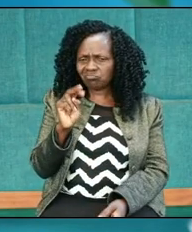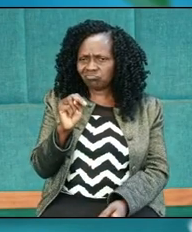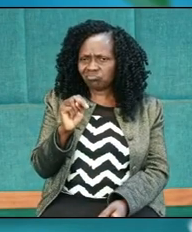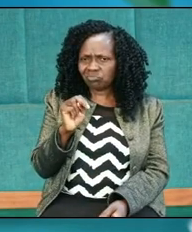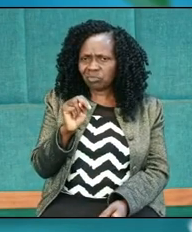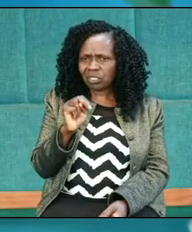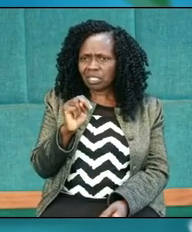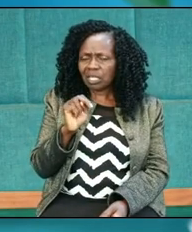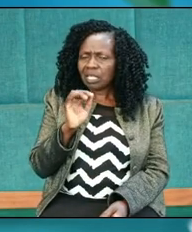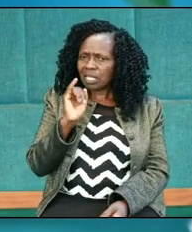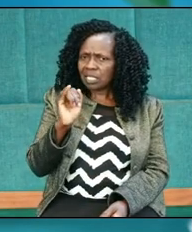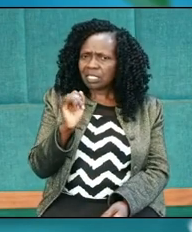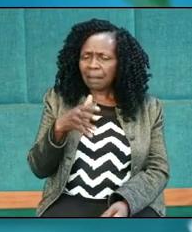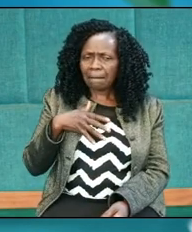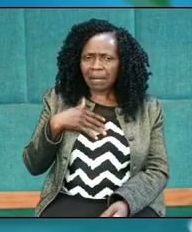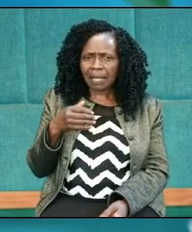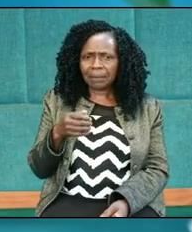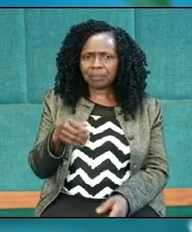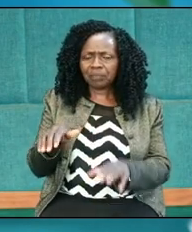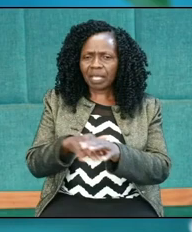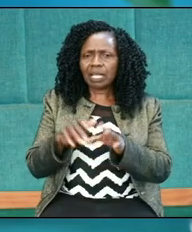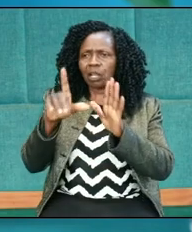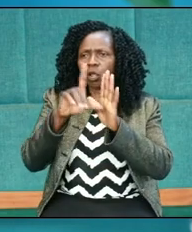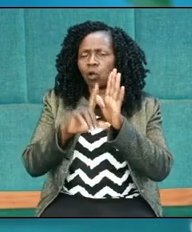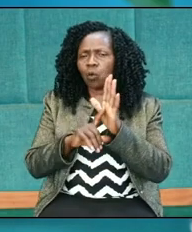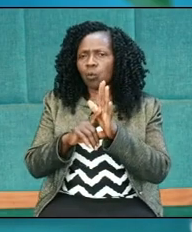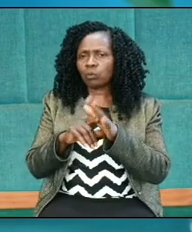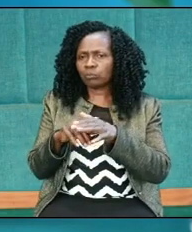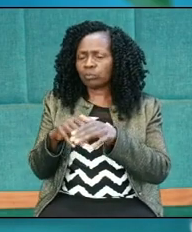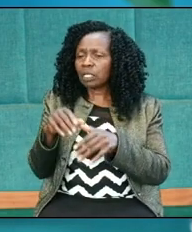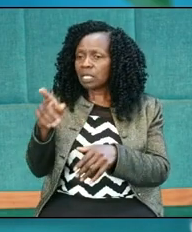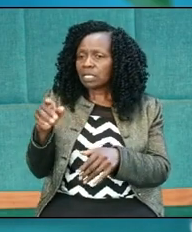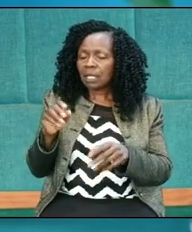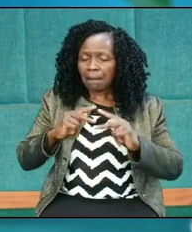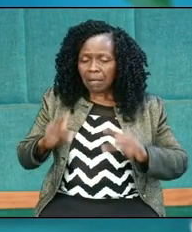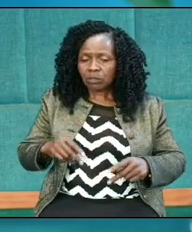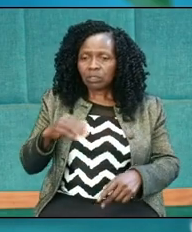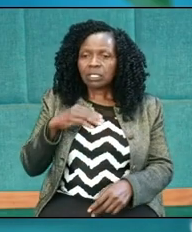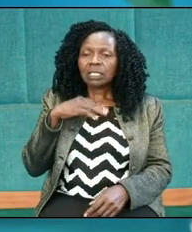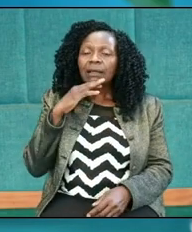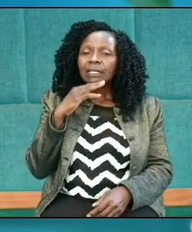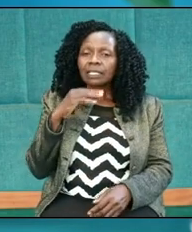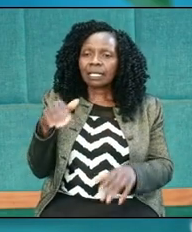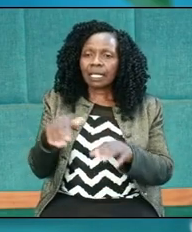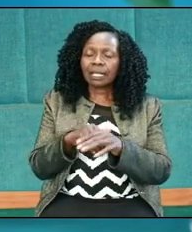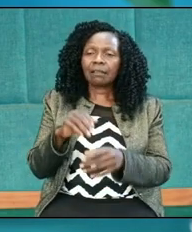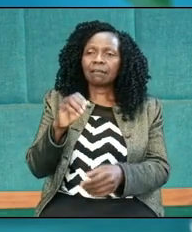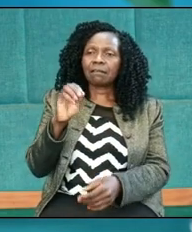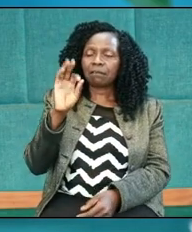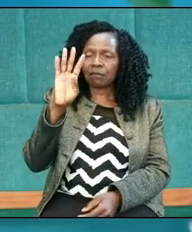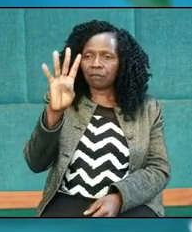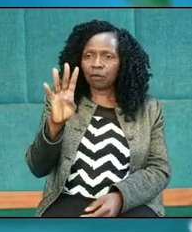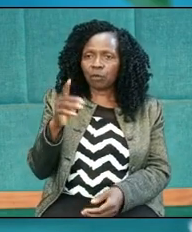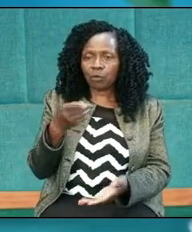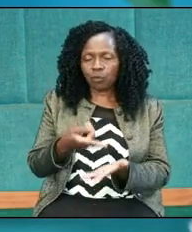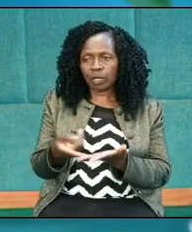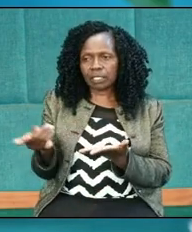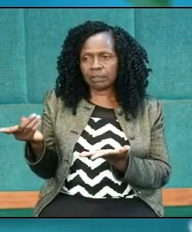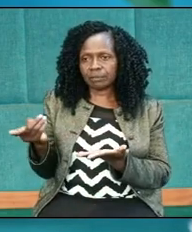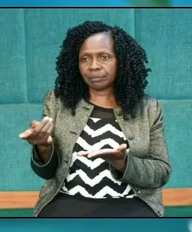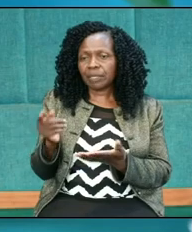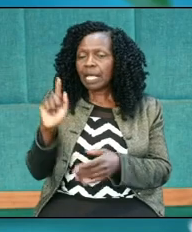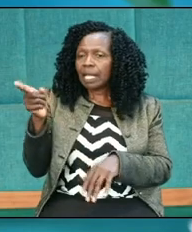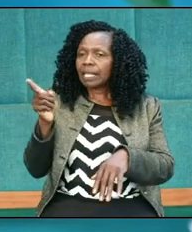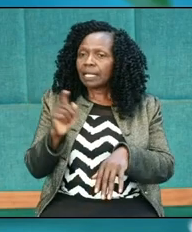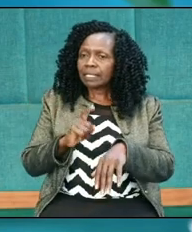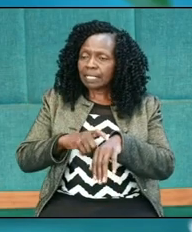in-law, And for sure, we lost that person in 4 weeks' time because it was so overwhelming. He could not accept. At that